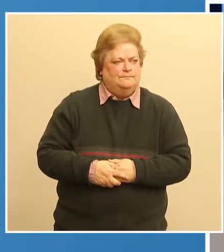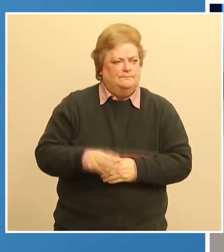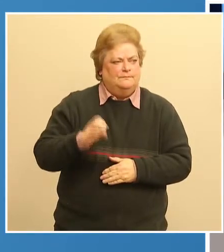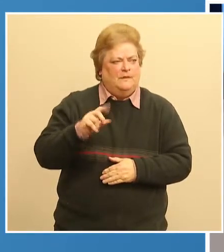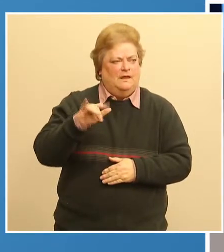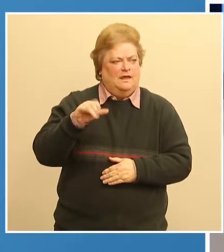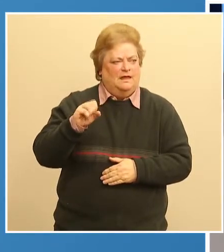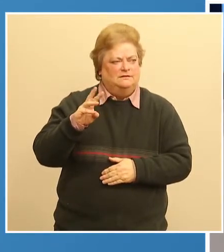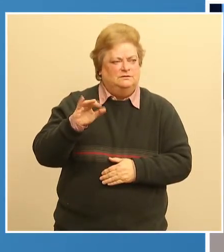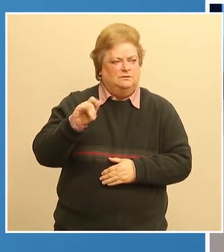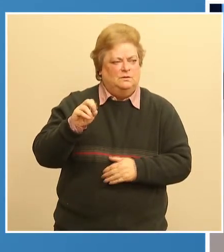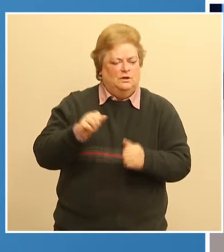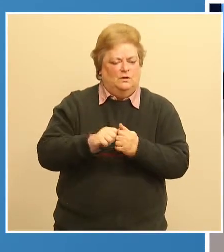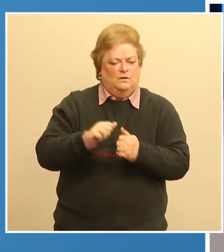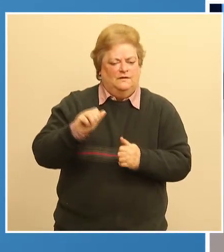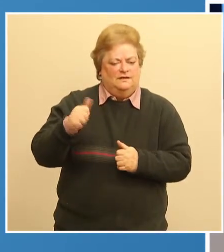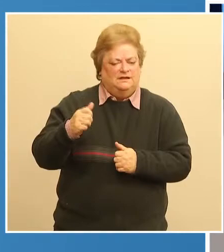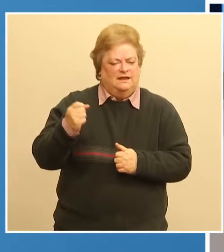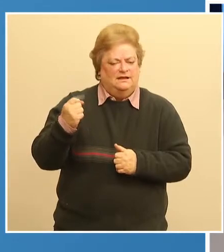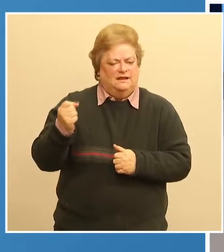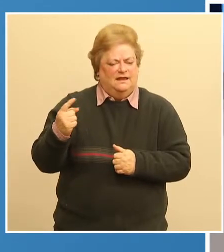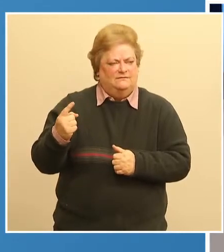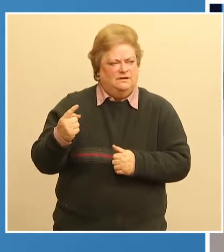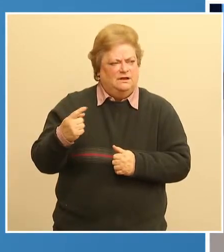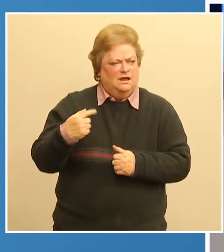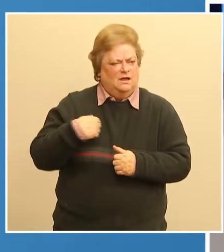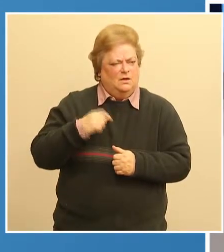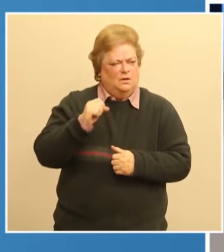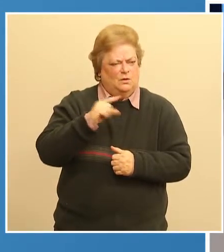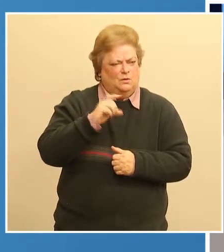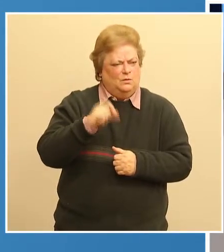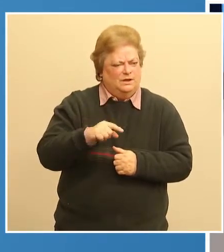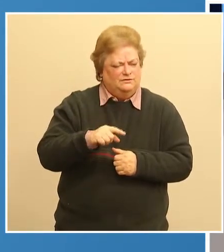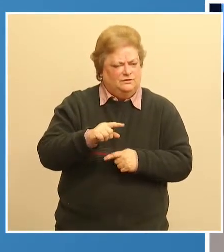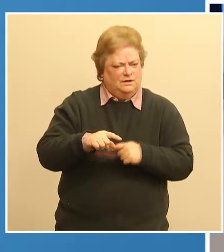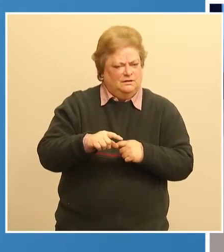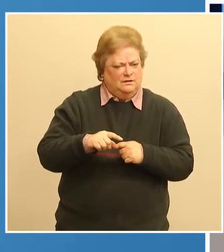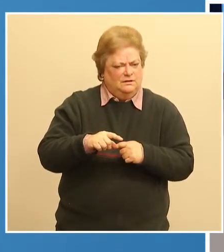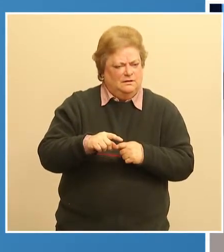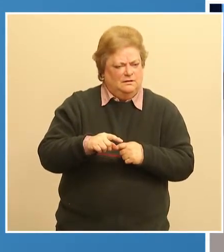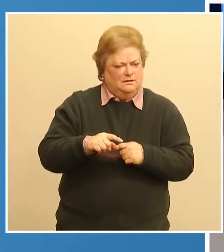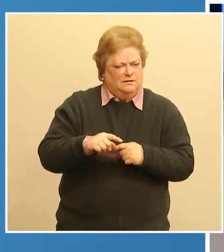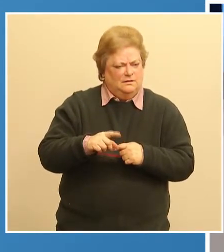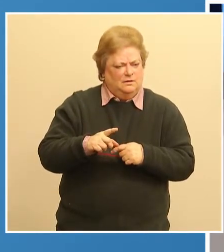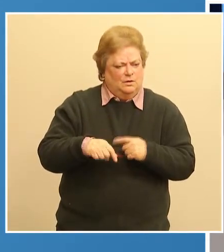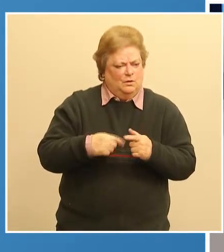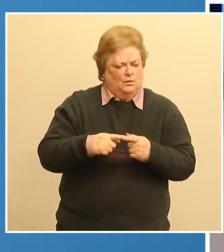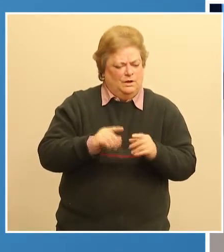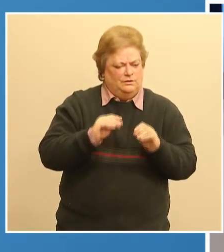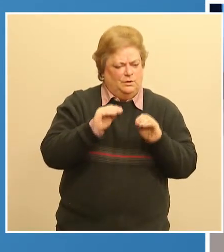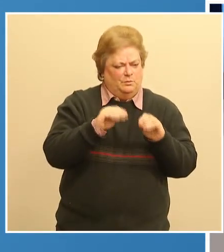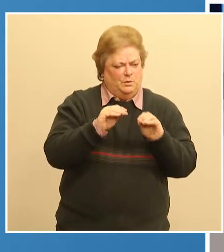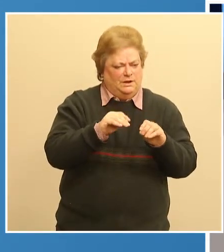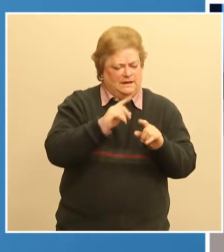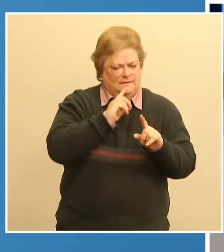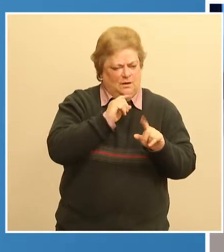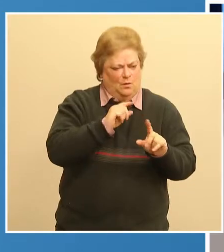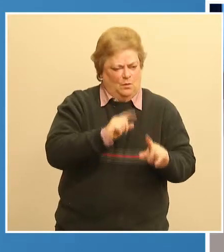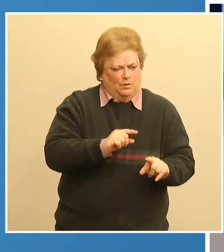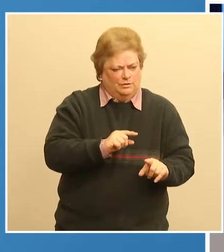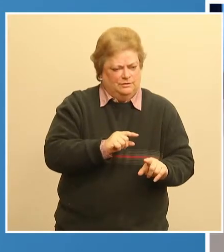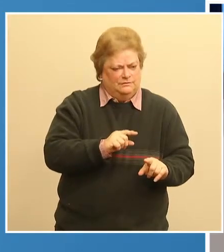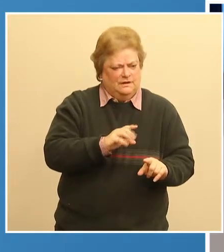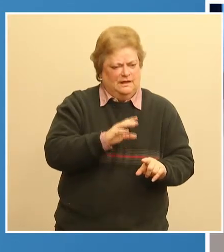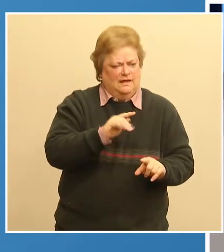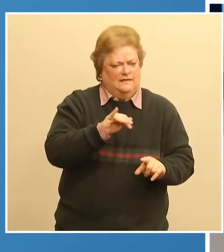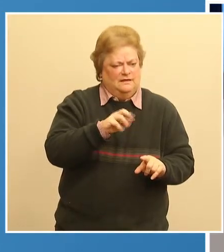This is Ellis with 1011 in Lincoln. I just have a question about doses. When you're putting in those orders and the time